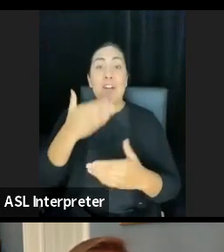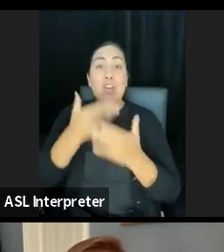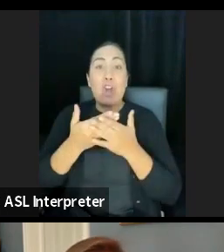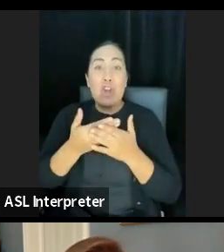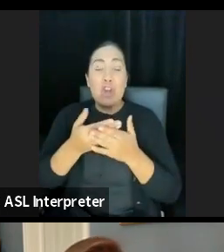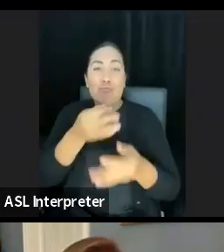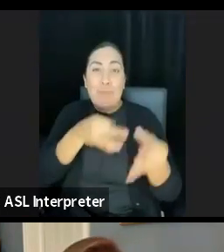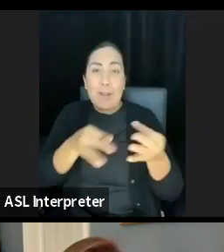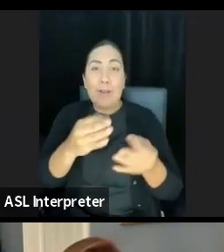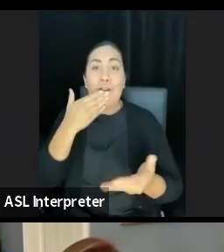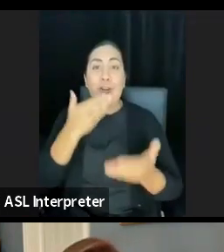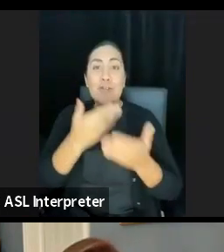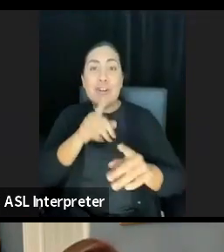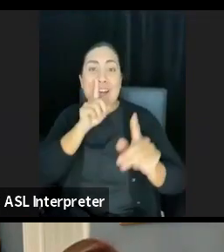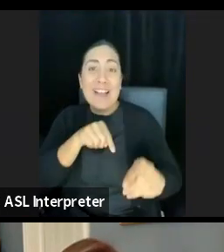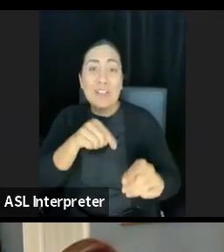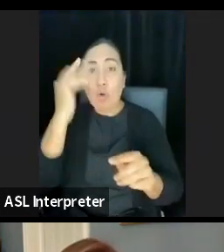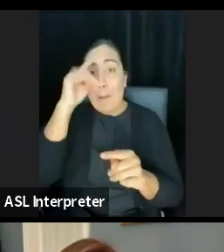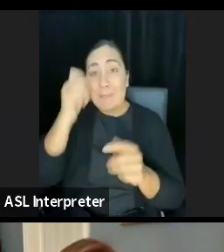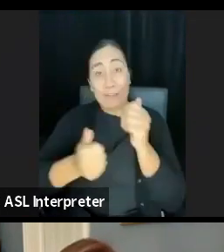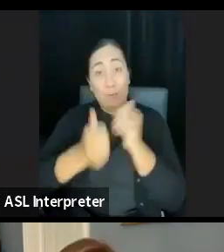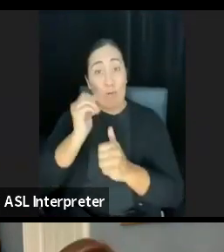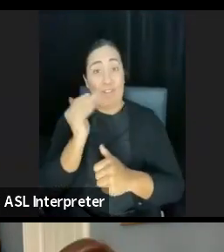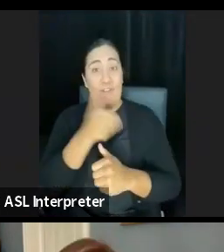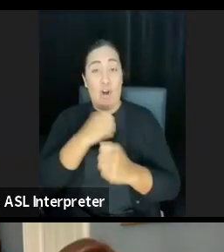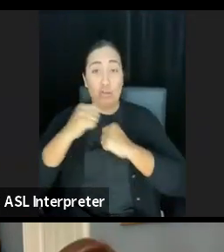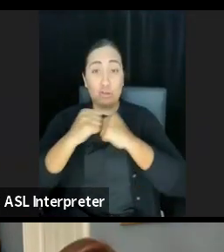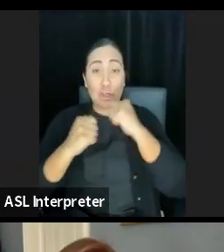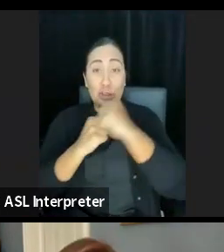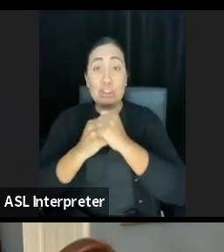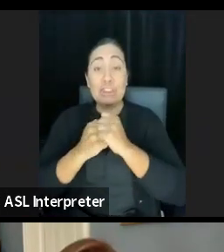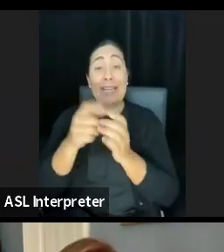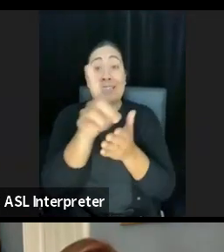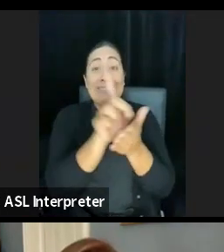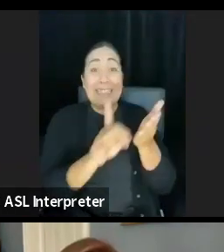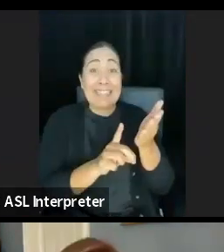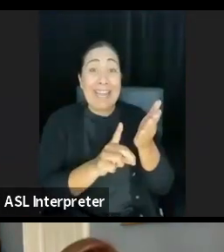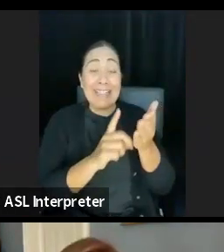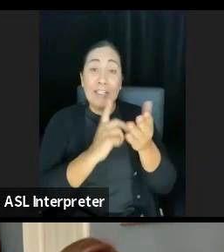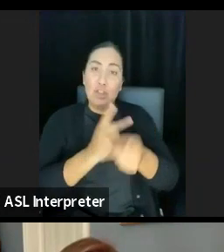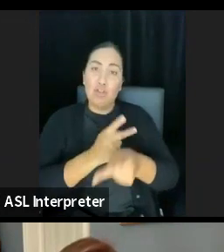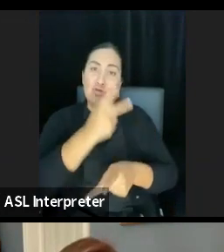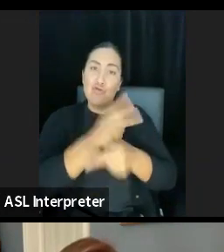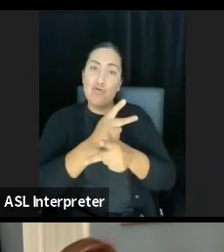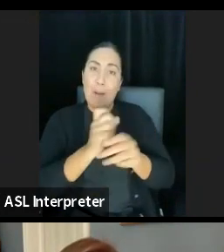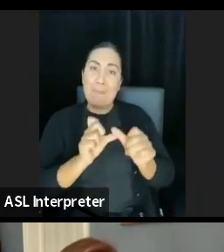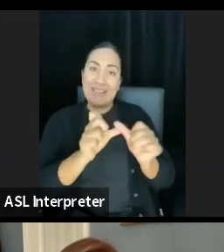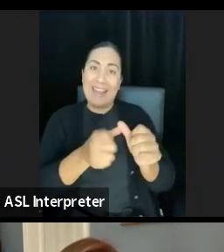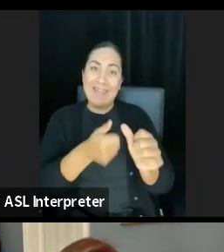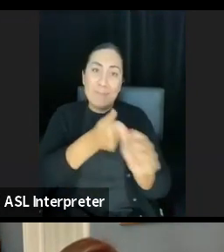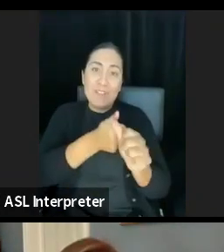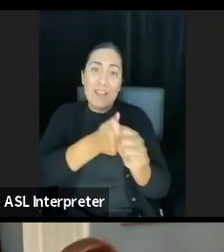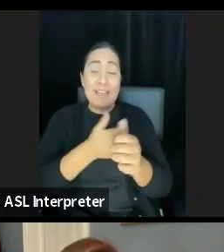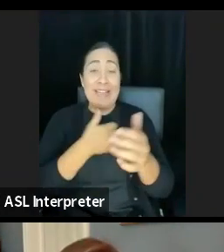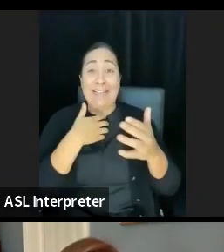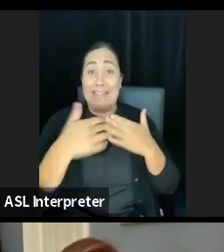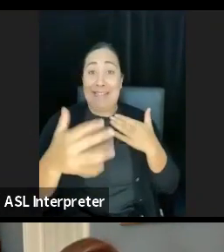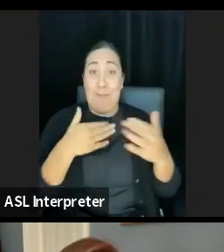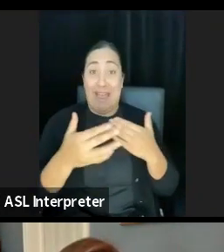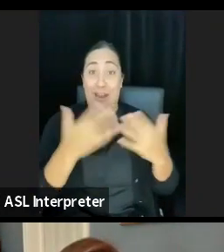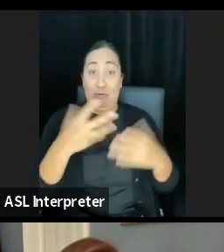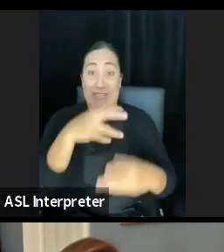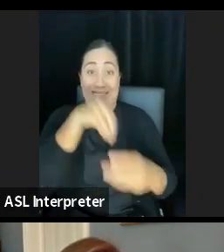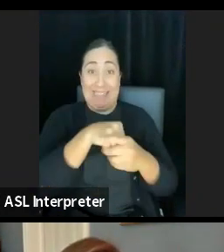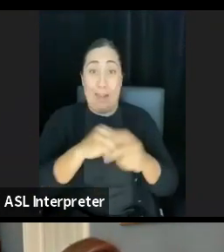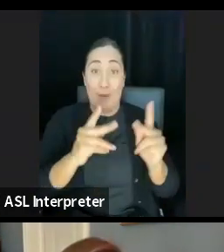of our structures were designed to maintain themselves, despite the people inside of them saying, this doesn't